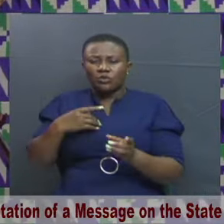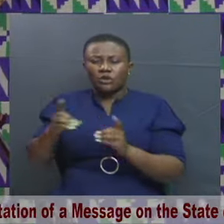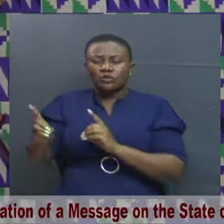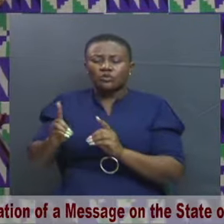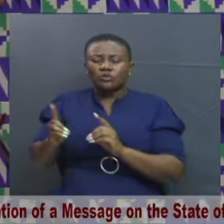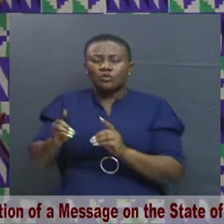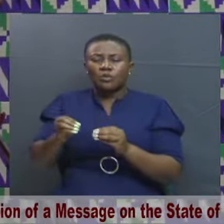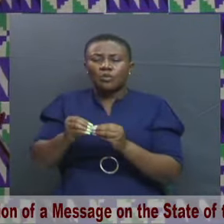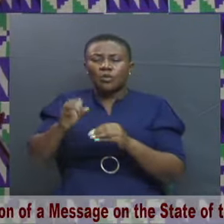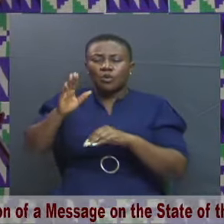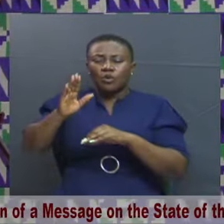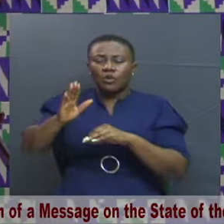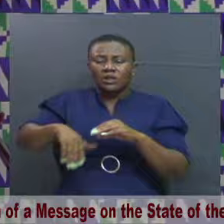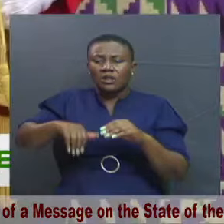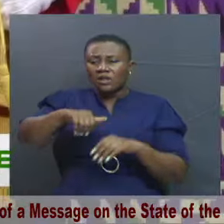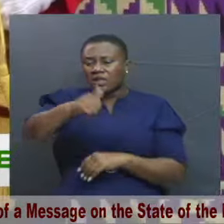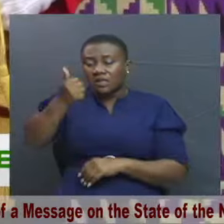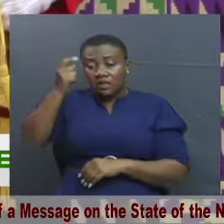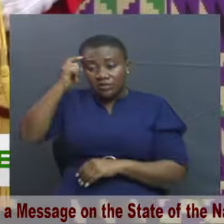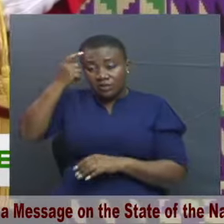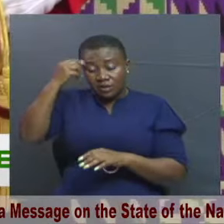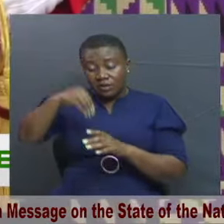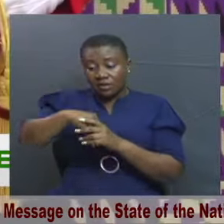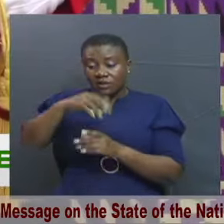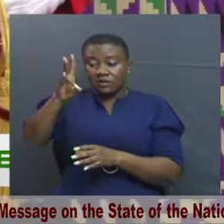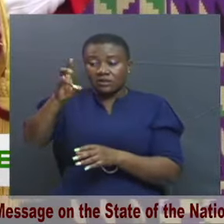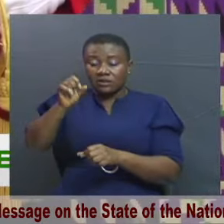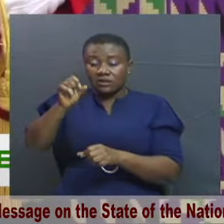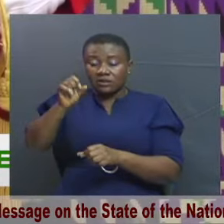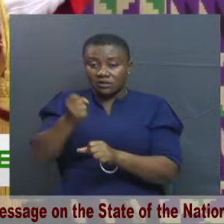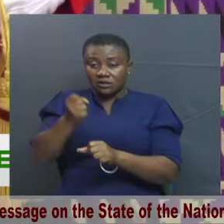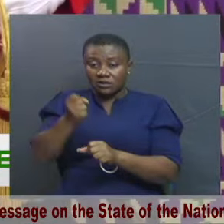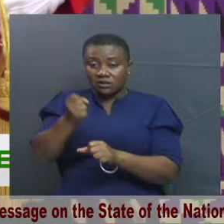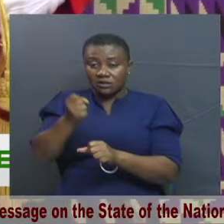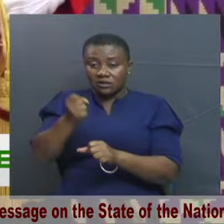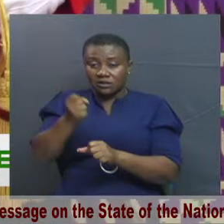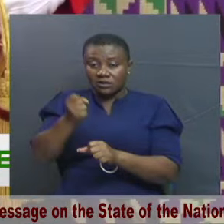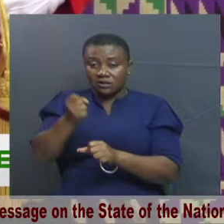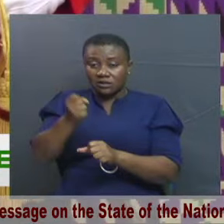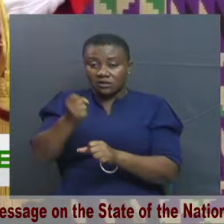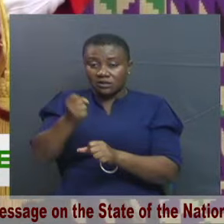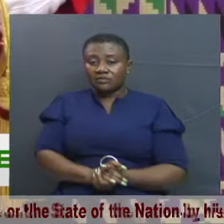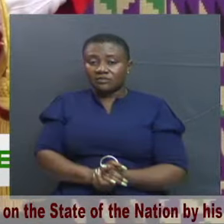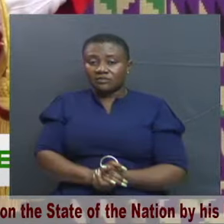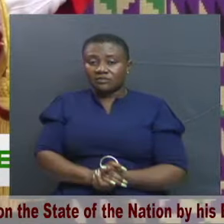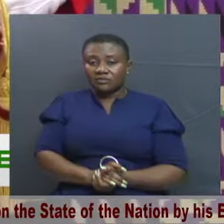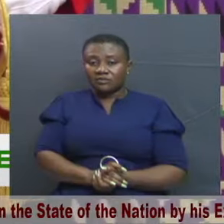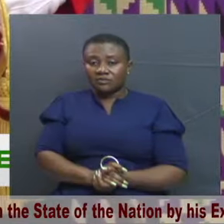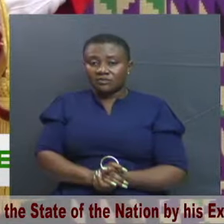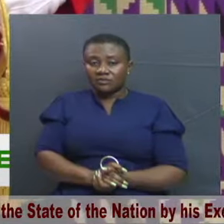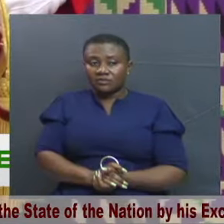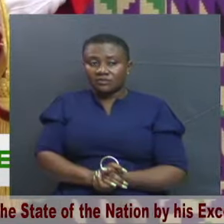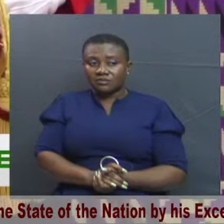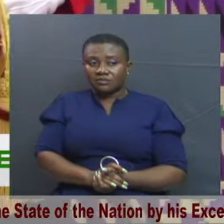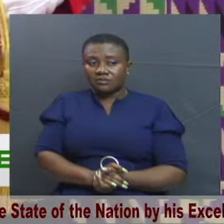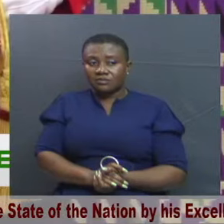years than in any of the eight years under the national Democratic